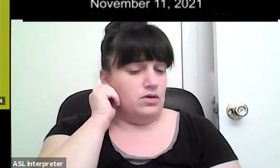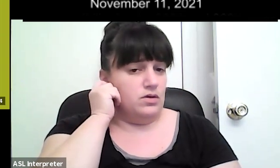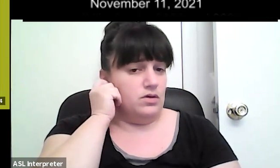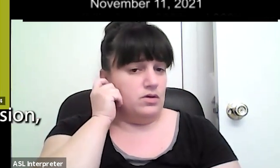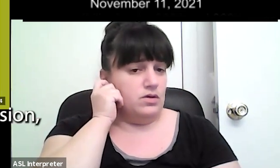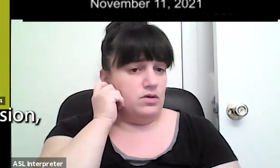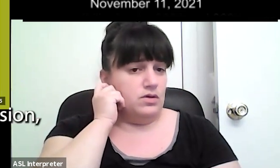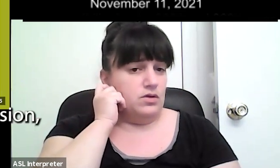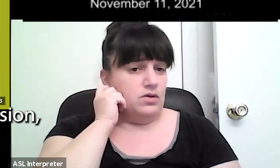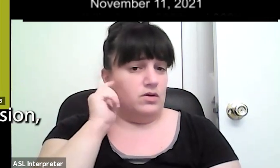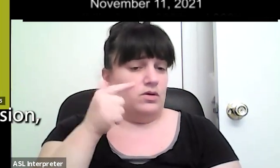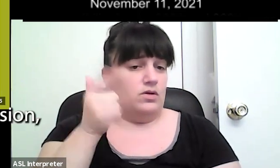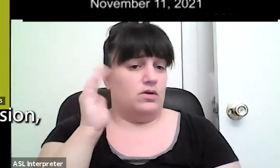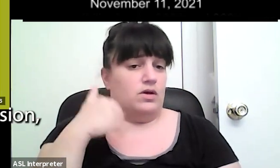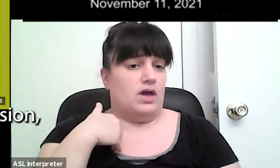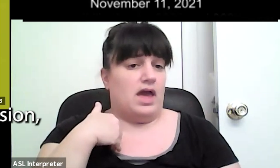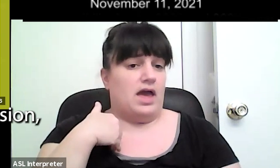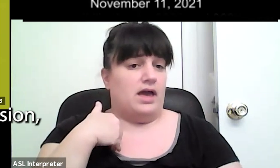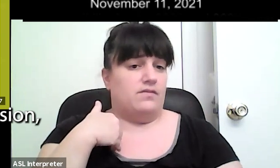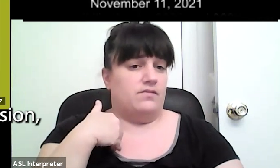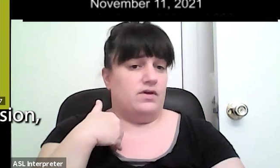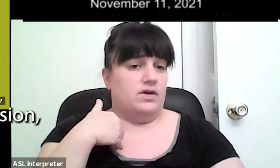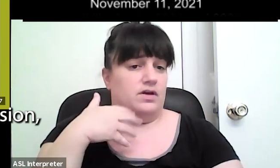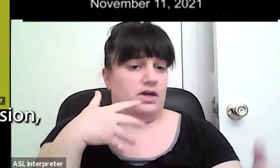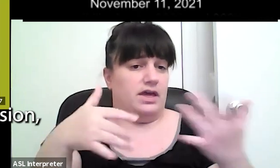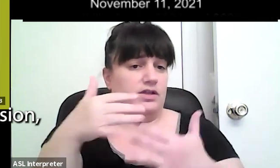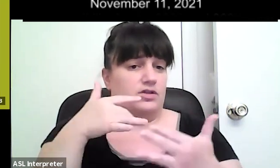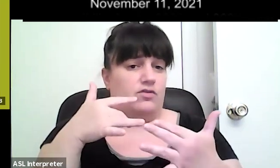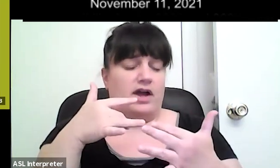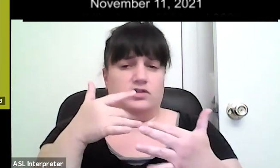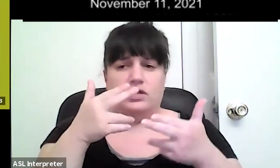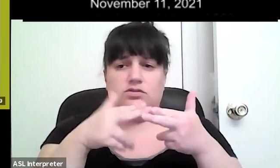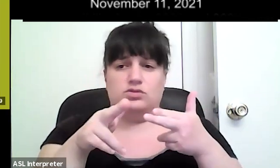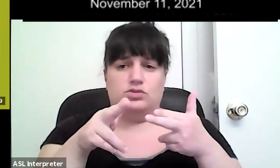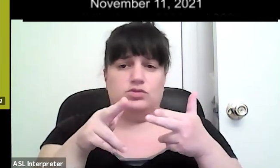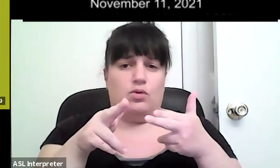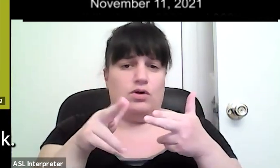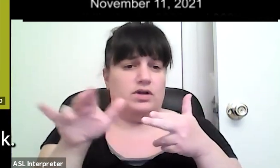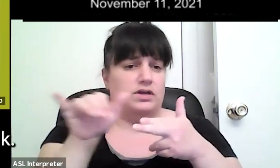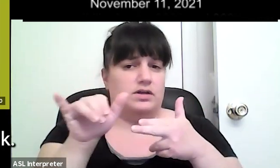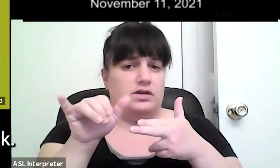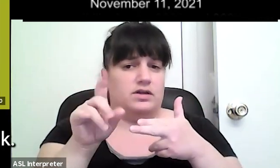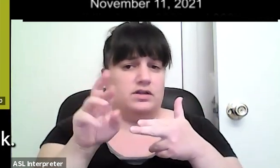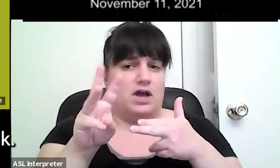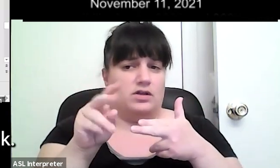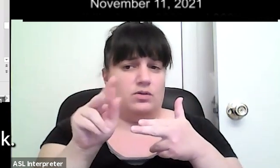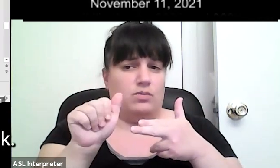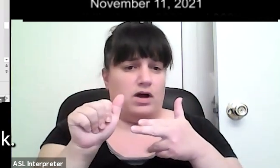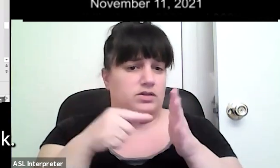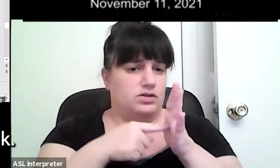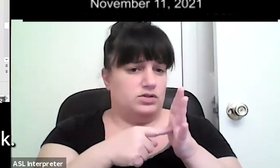So next we will have a little interactive session, a very small one. It's similar to what Dr. Wanda Diaz just